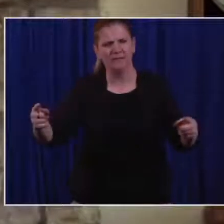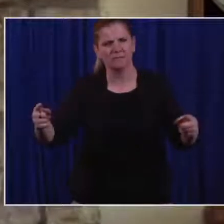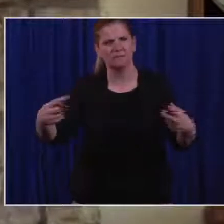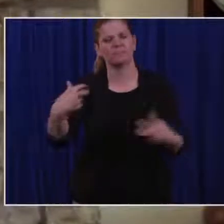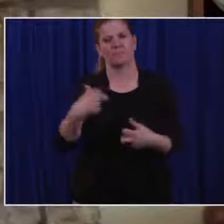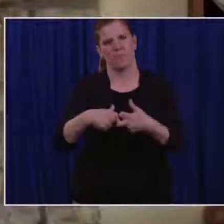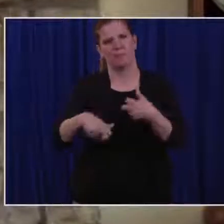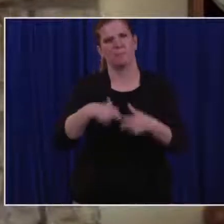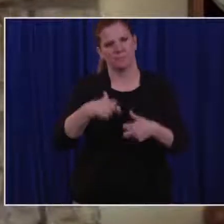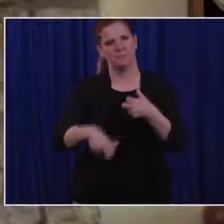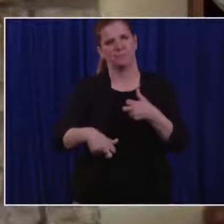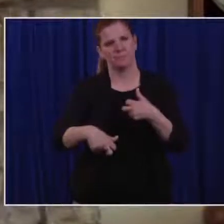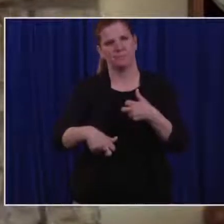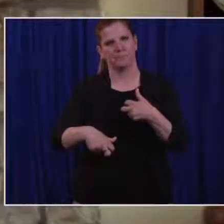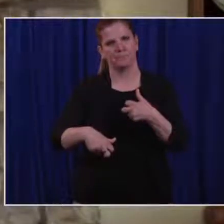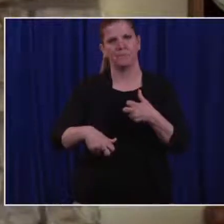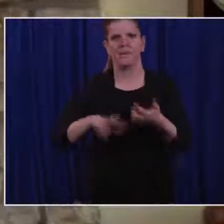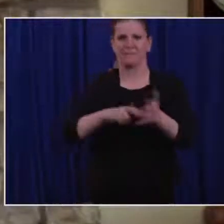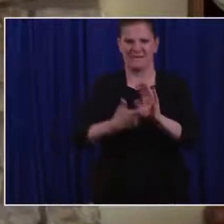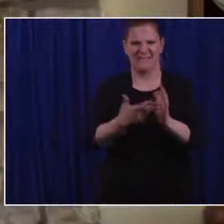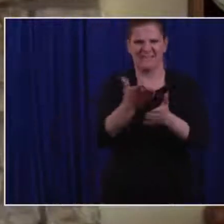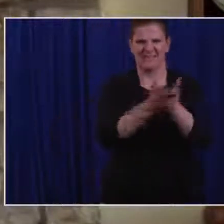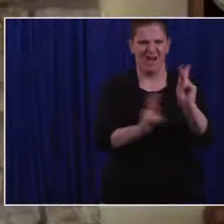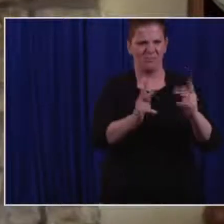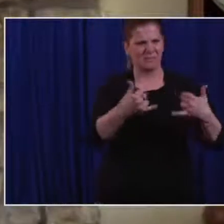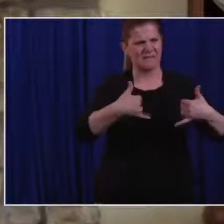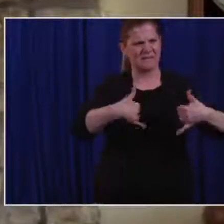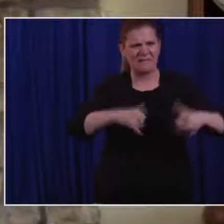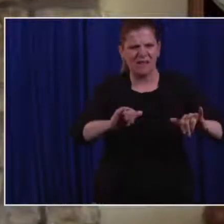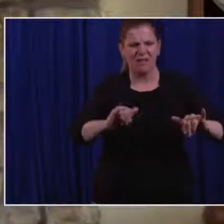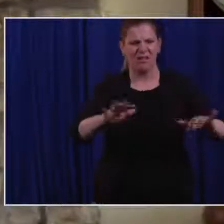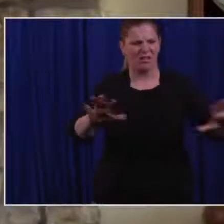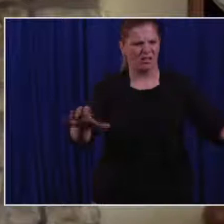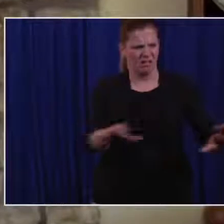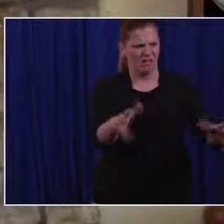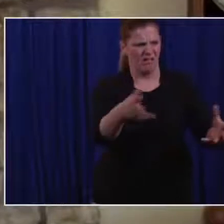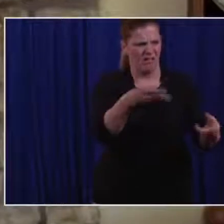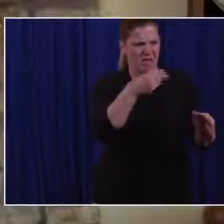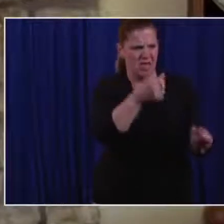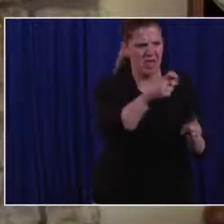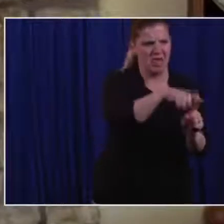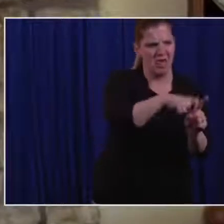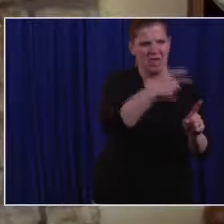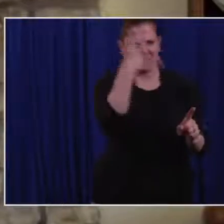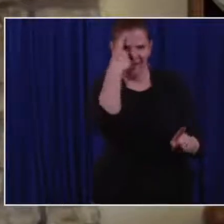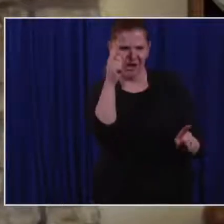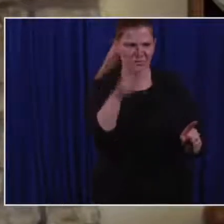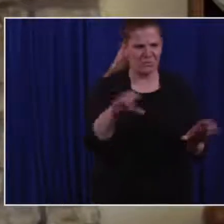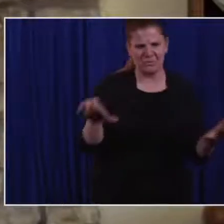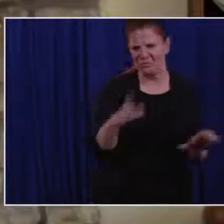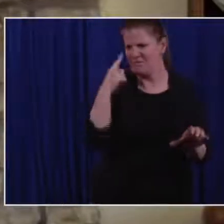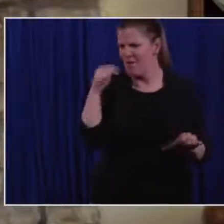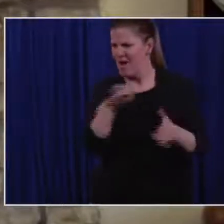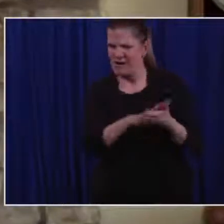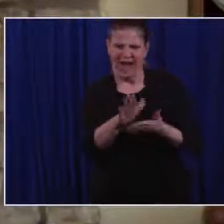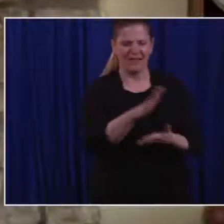people. And that simply must change. We cannot tolerate